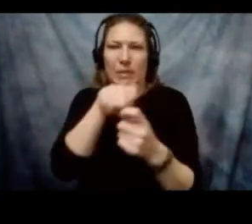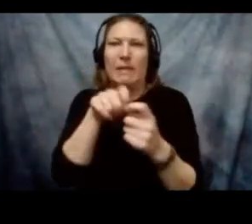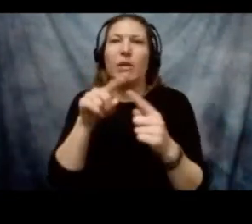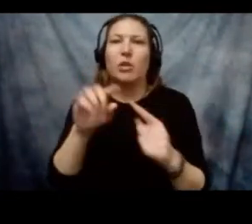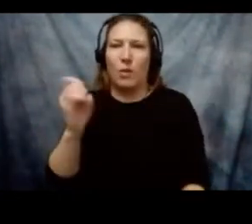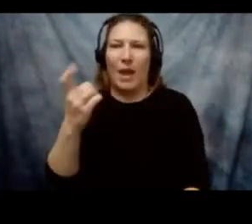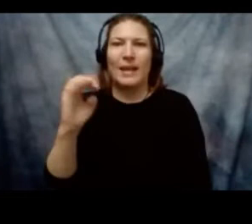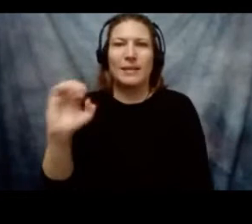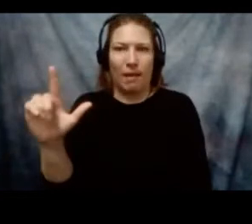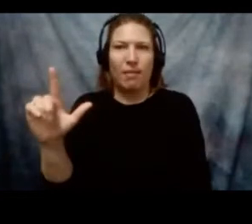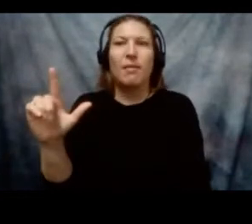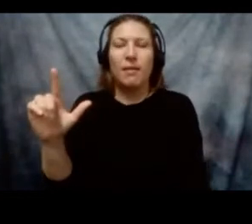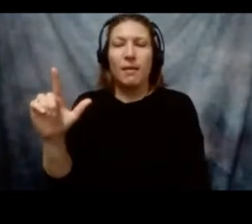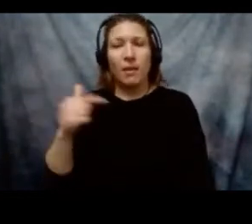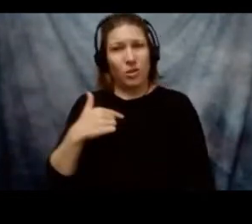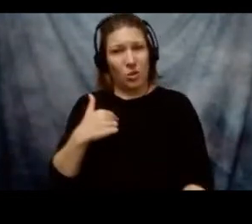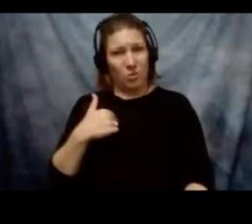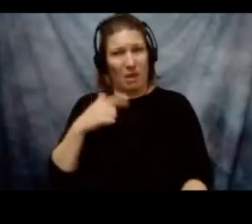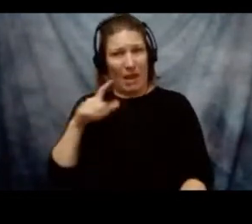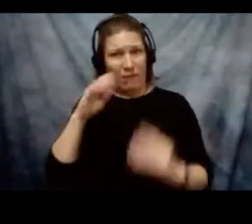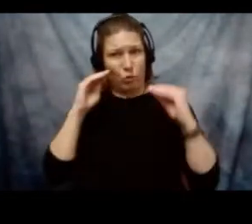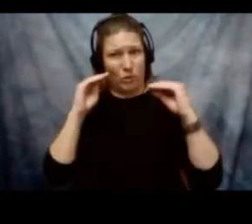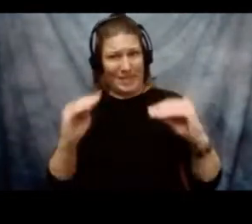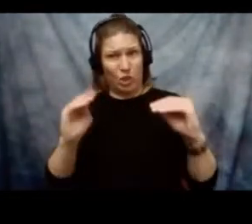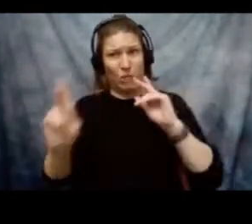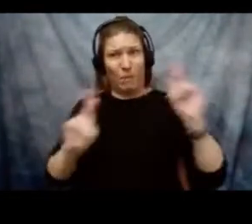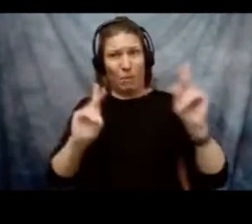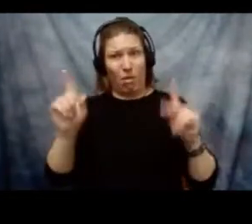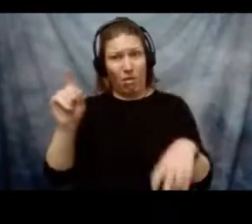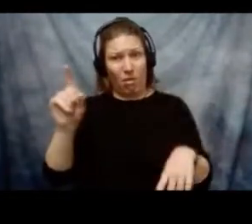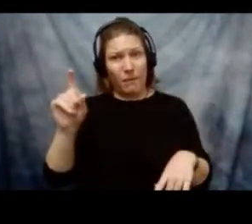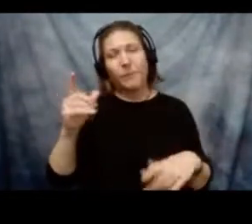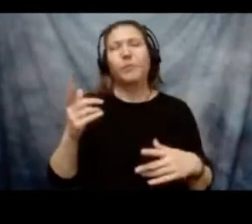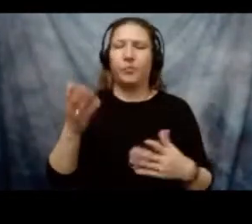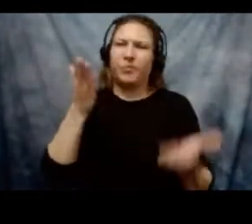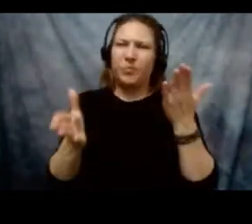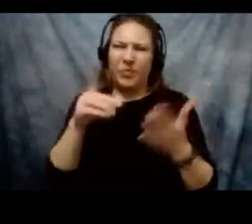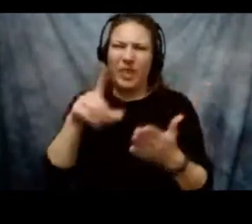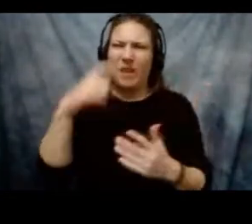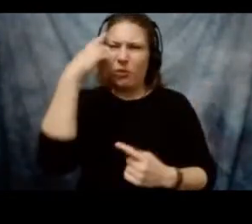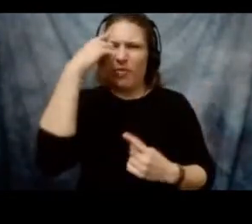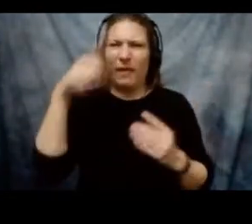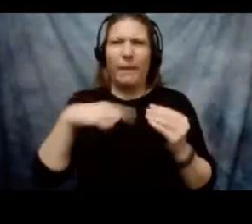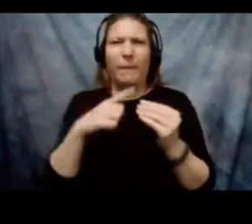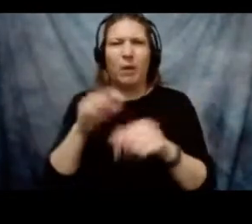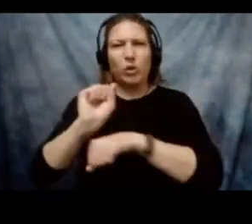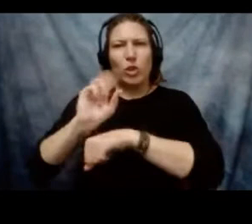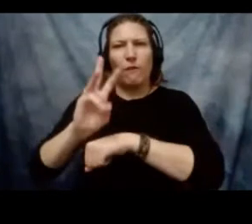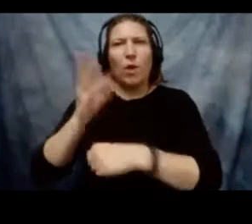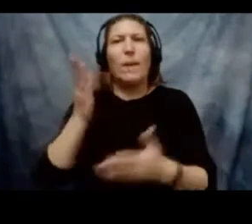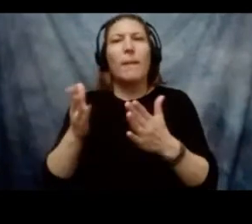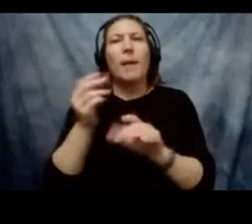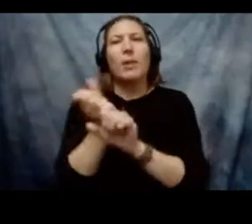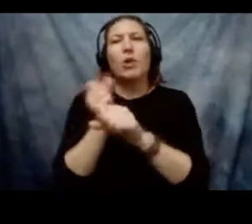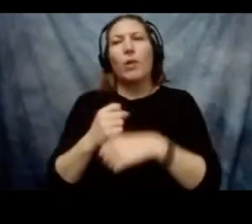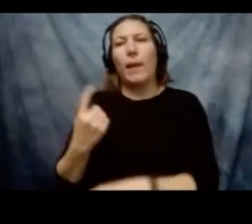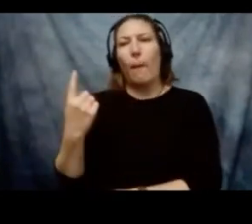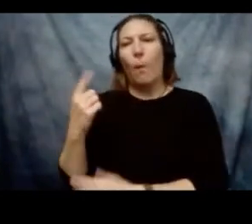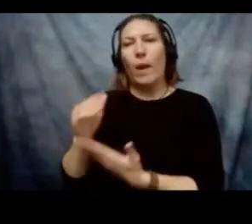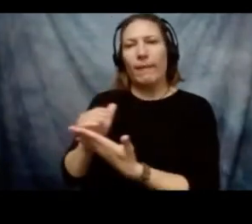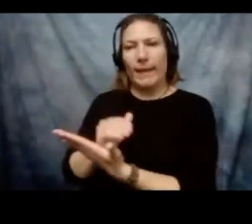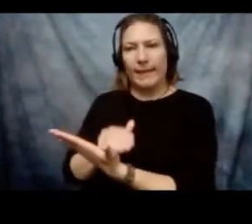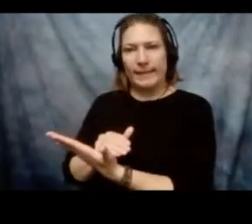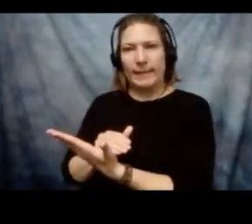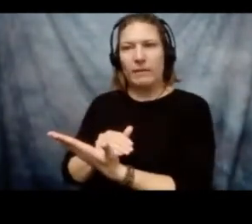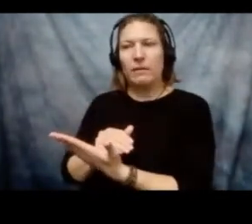thing you might want to consider with any software is maybe you create one lesson that's here's how to navigate this